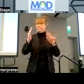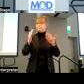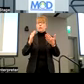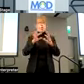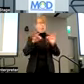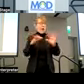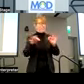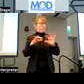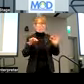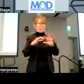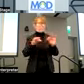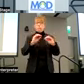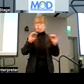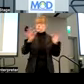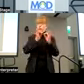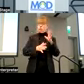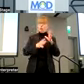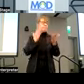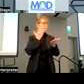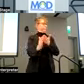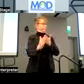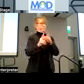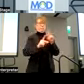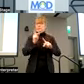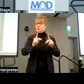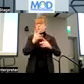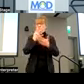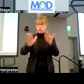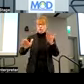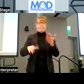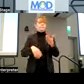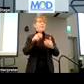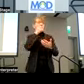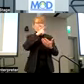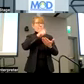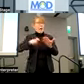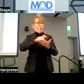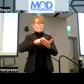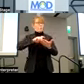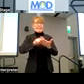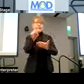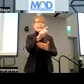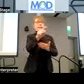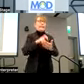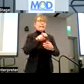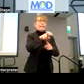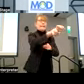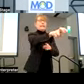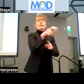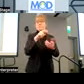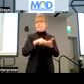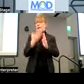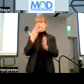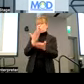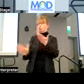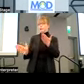People are excluded. If you have to use a mouse to get somewhere, people are excluded. So it's a civil right because we have a